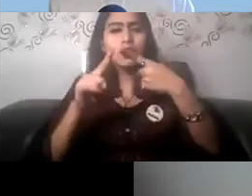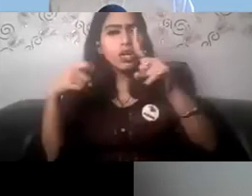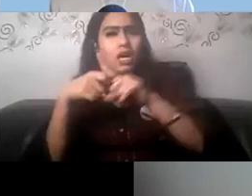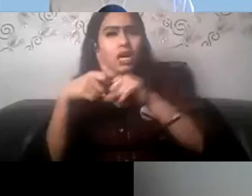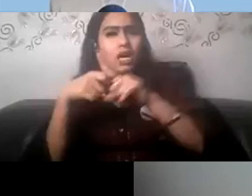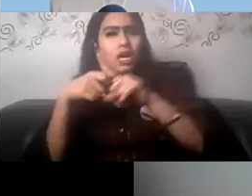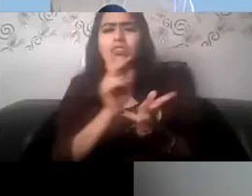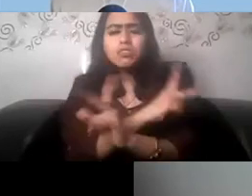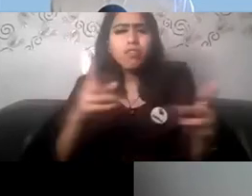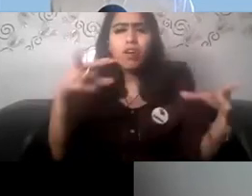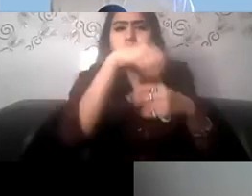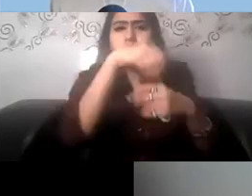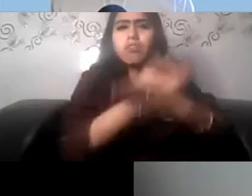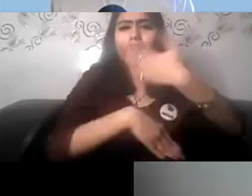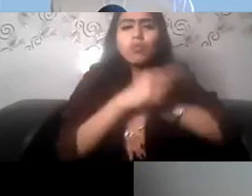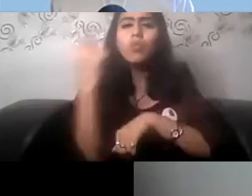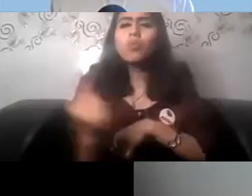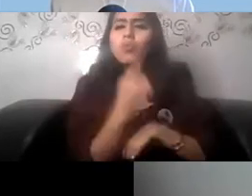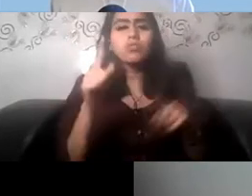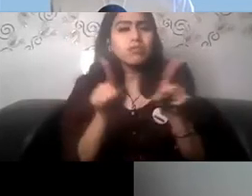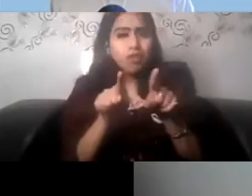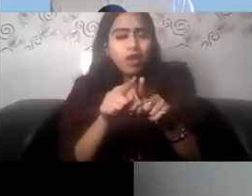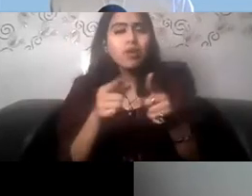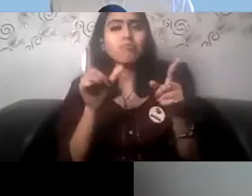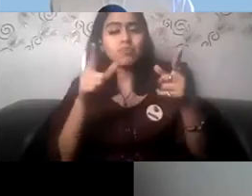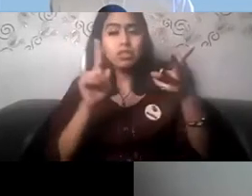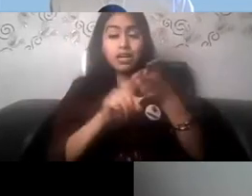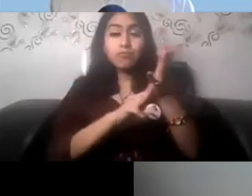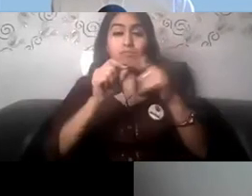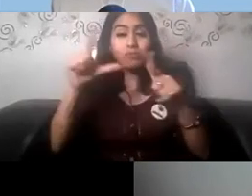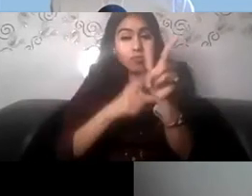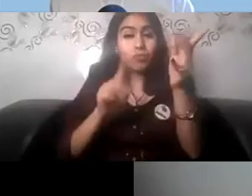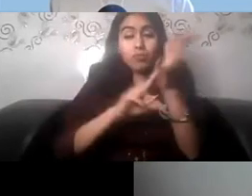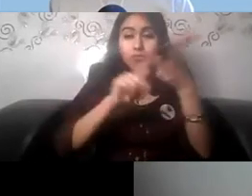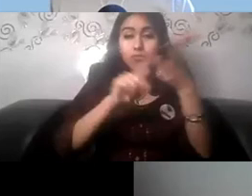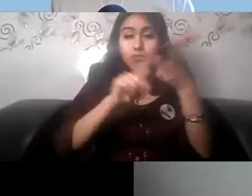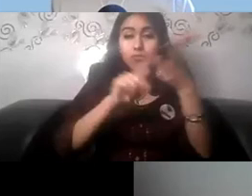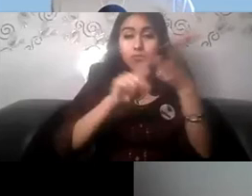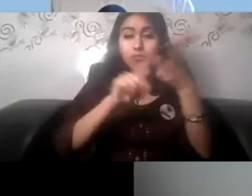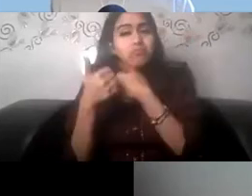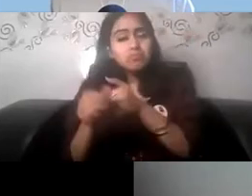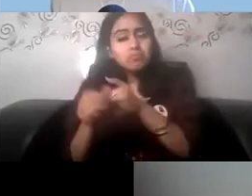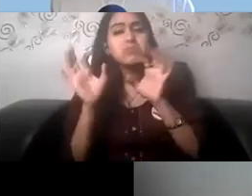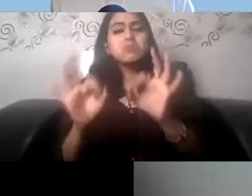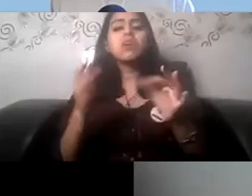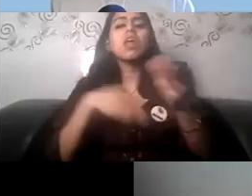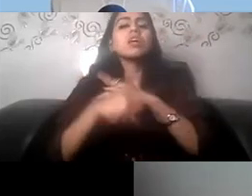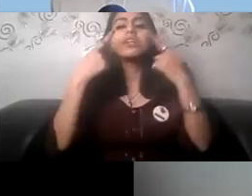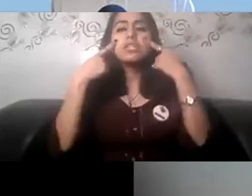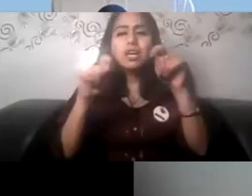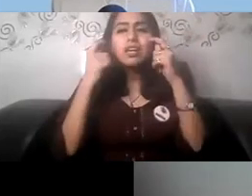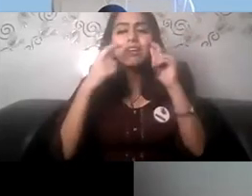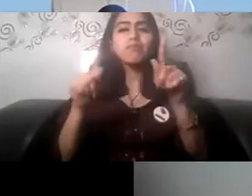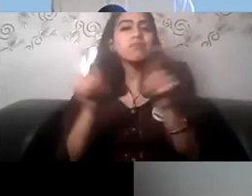just the disabled individuals themselves being grateful for being in employment and taking less sick leave. This actually has a knock-on effect right across all the teams and the